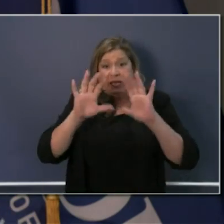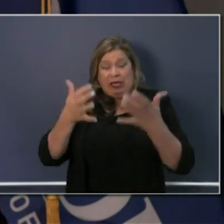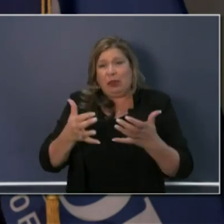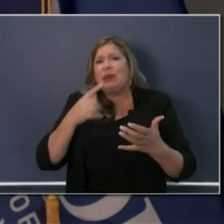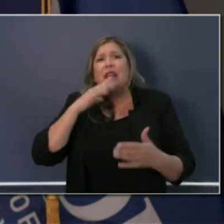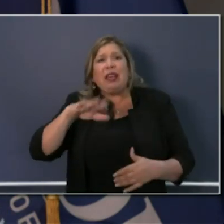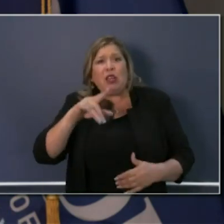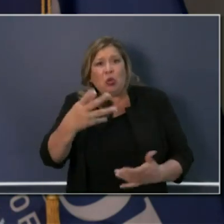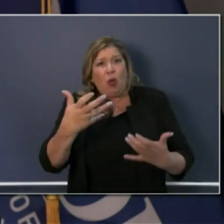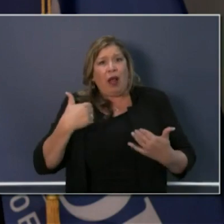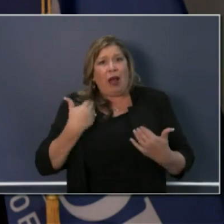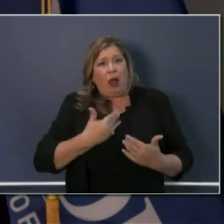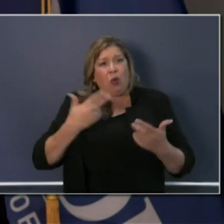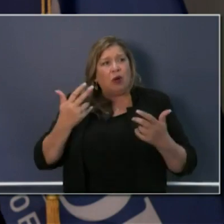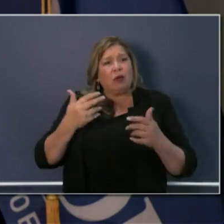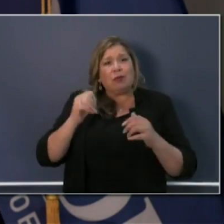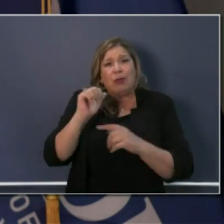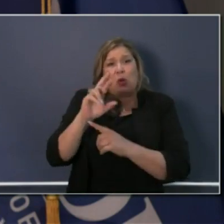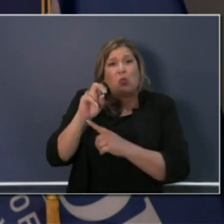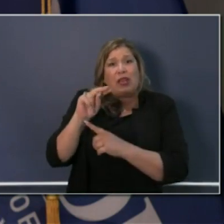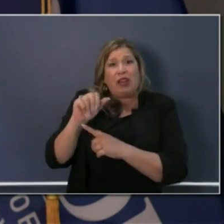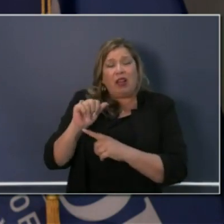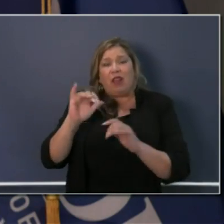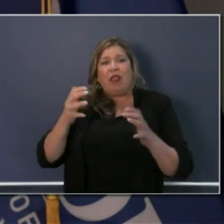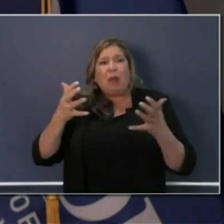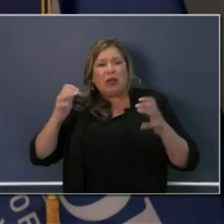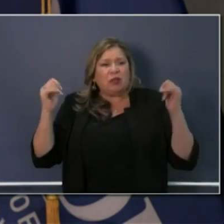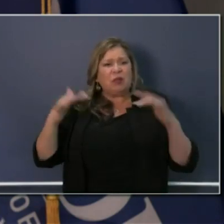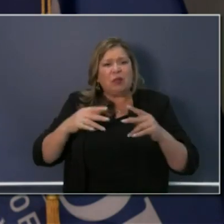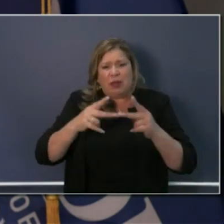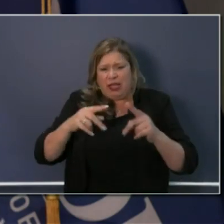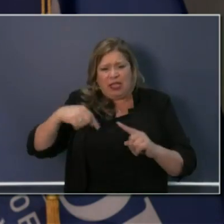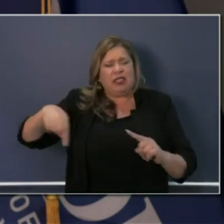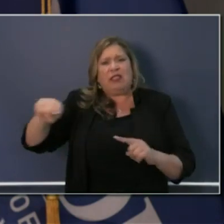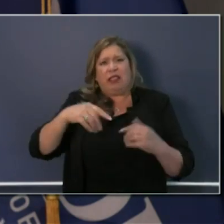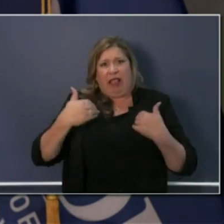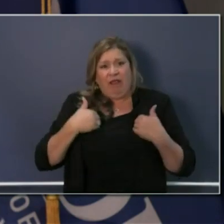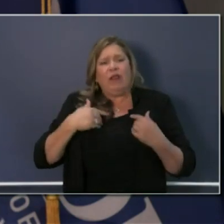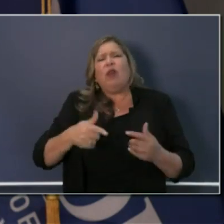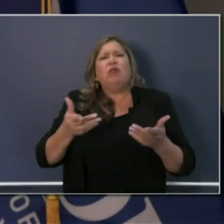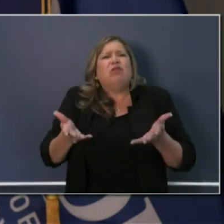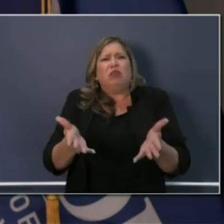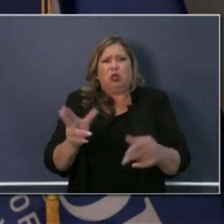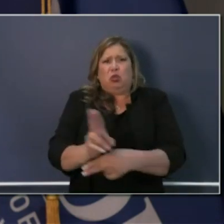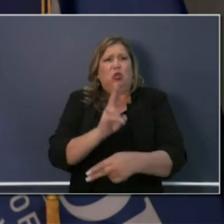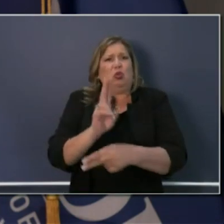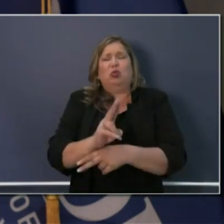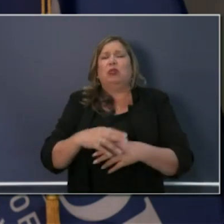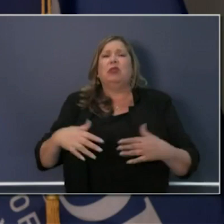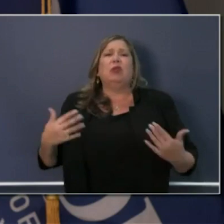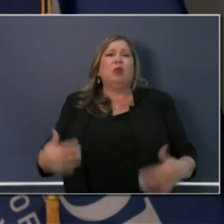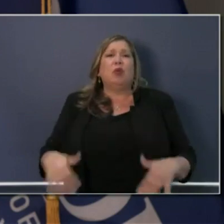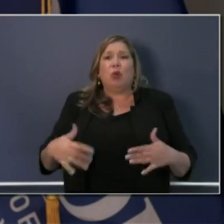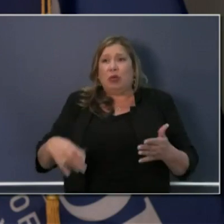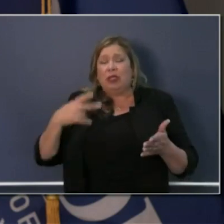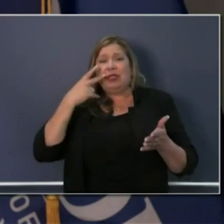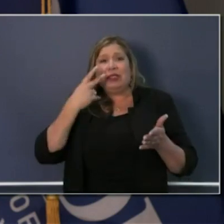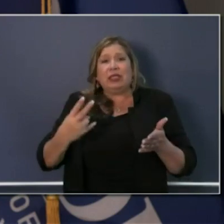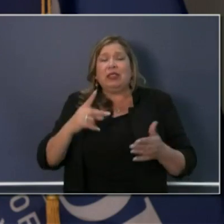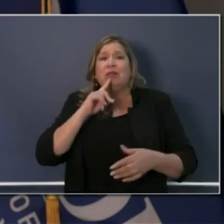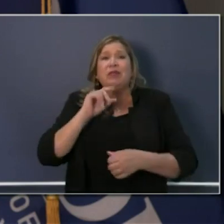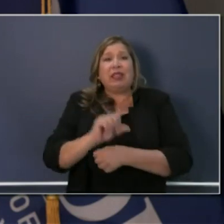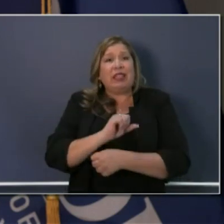You can have our arena. We put together a matrix. It's just rather remarkable. It's almost worth just taking a look. Quite